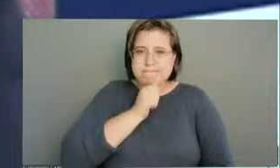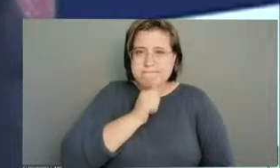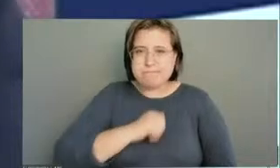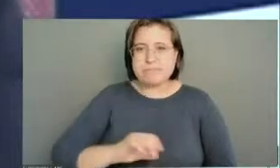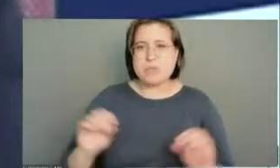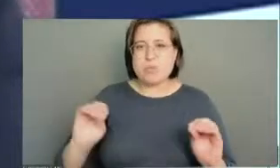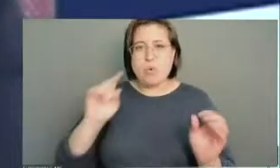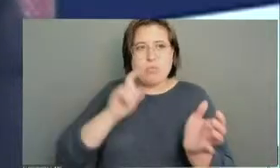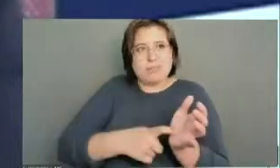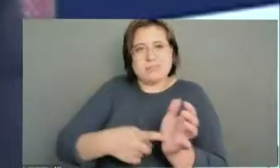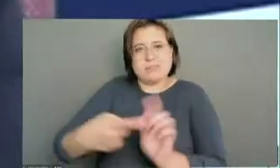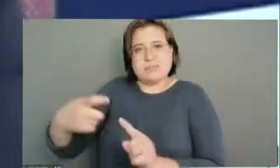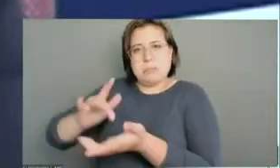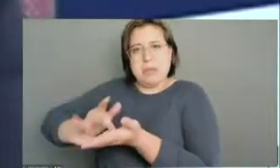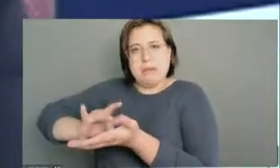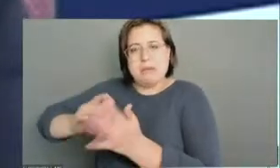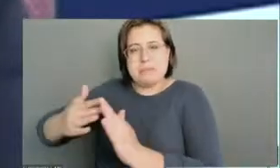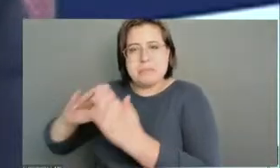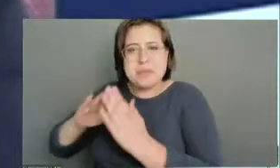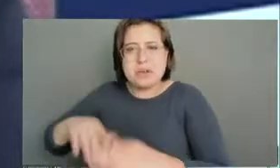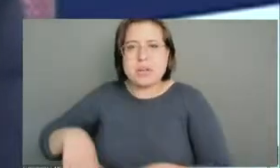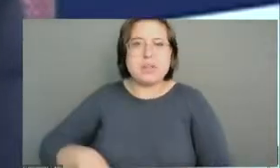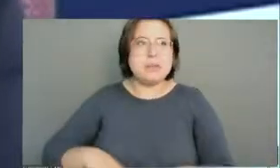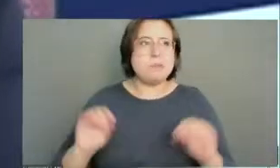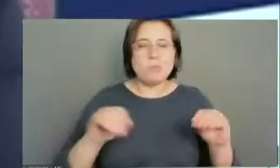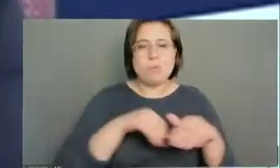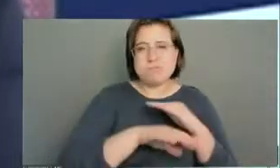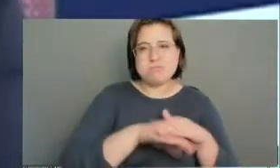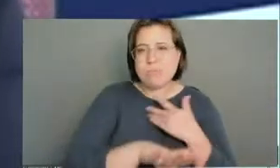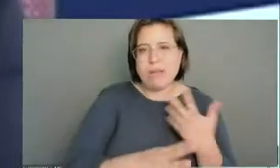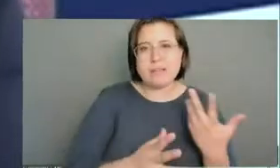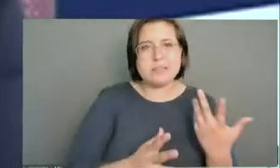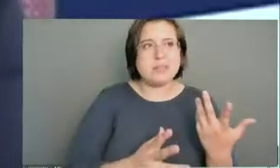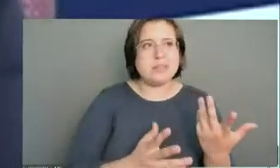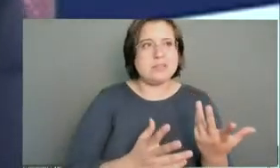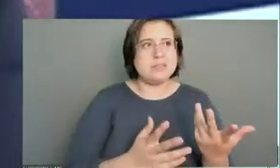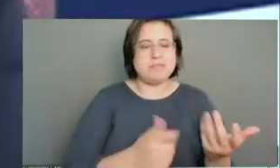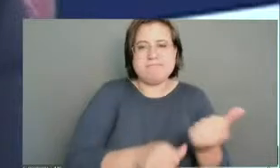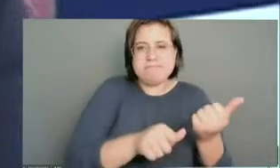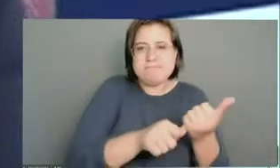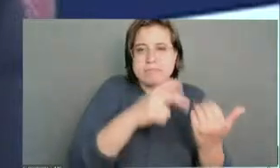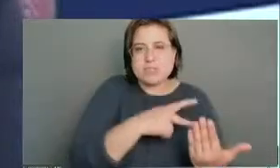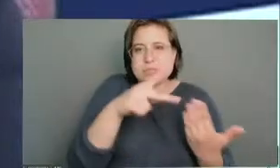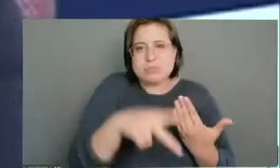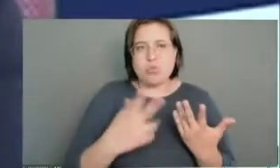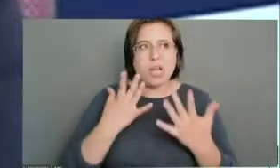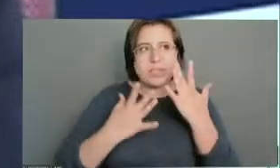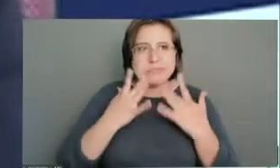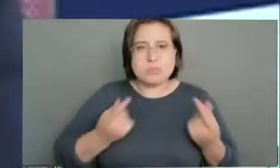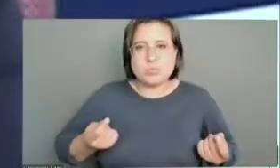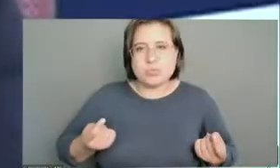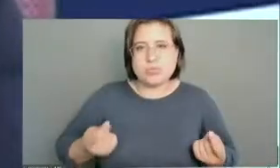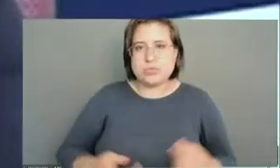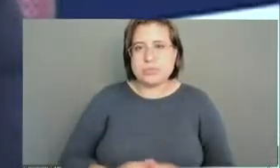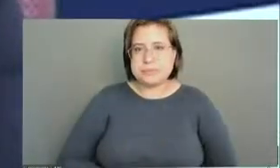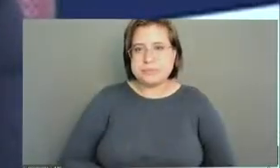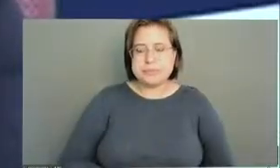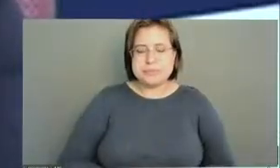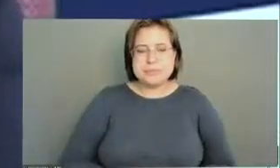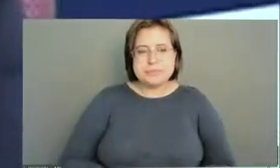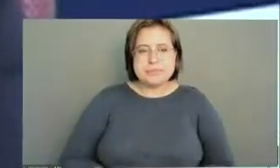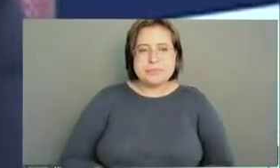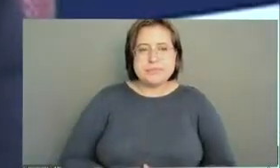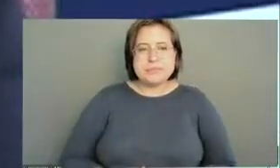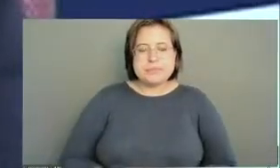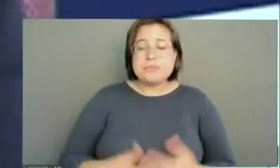from the medical community or sufficient access to assistance programs. So one key task at today's meeting is to better understand